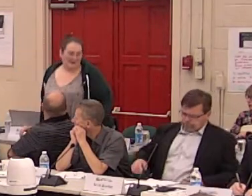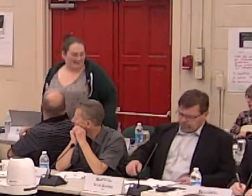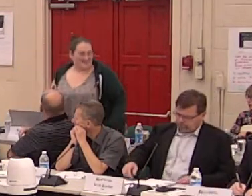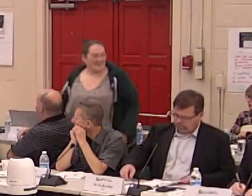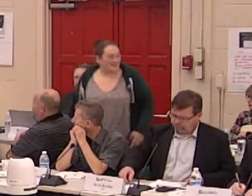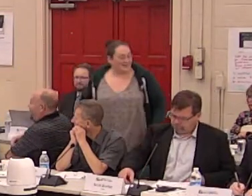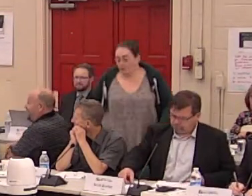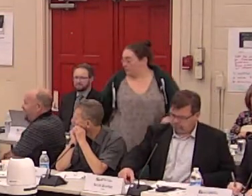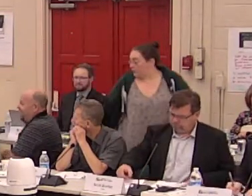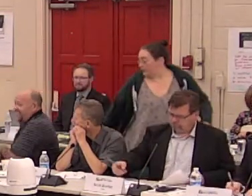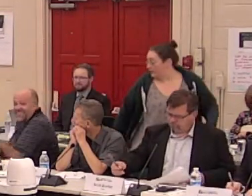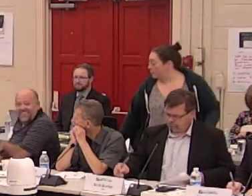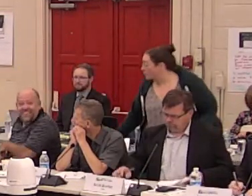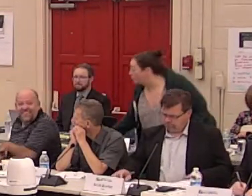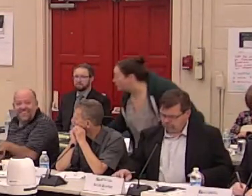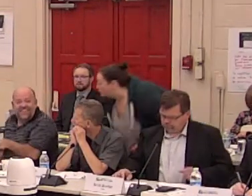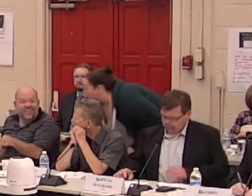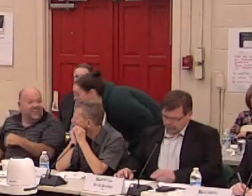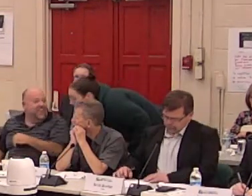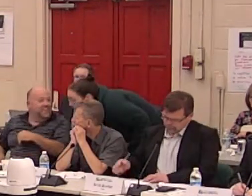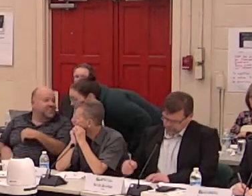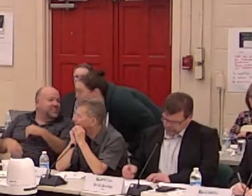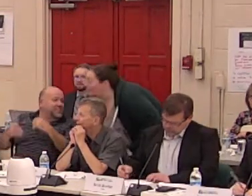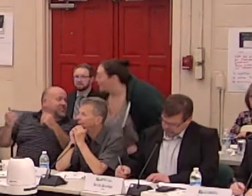Congratulations, Trustee Carter.